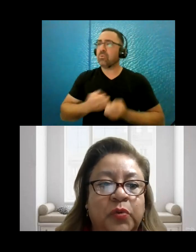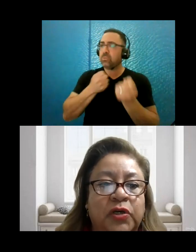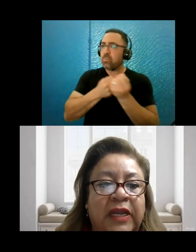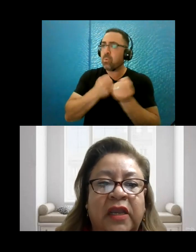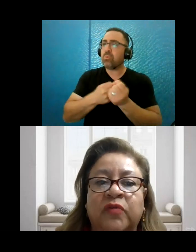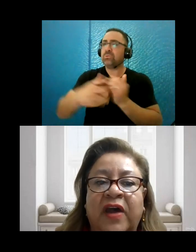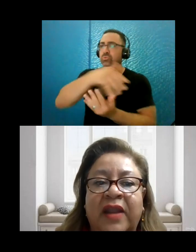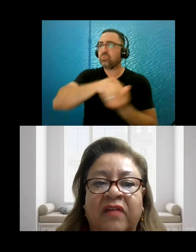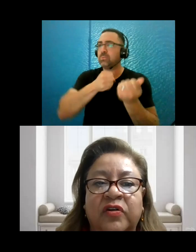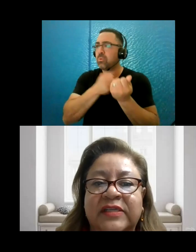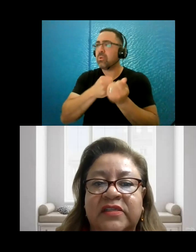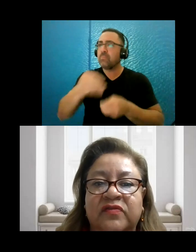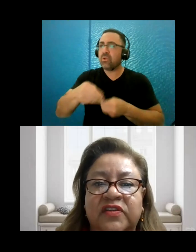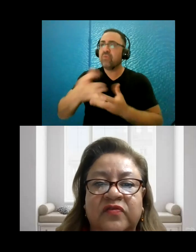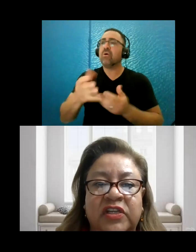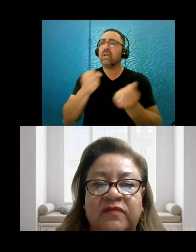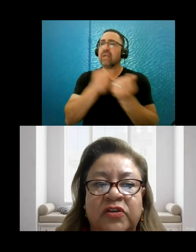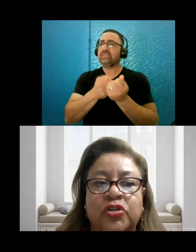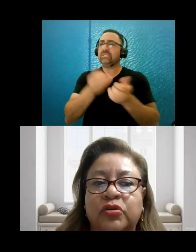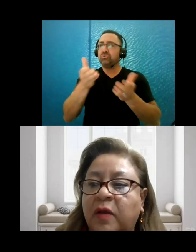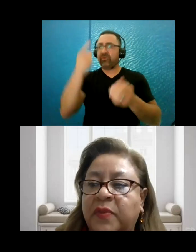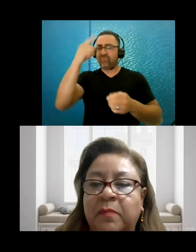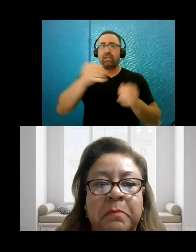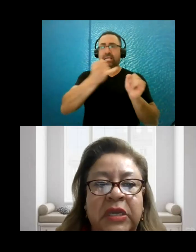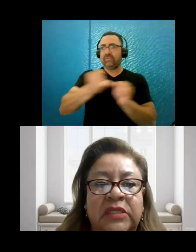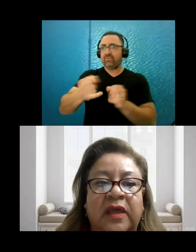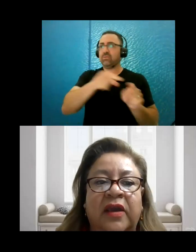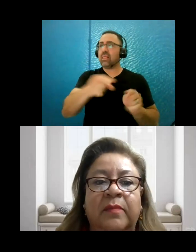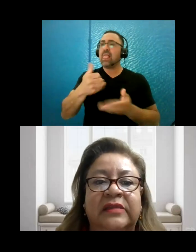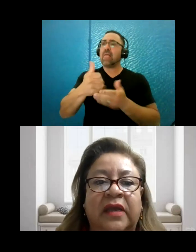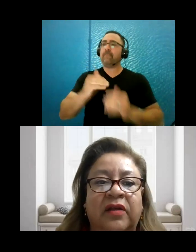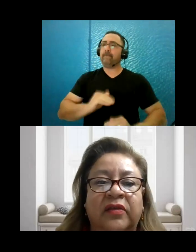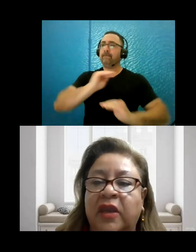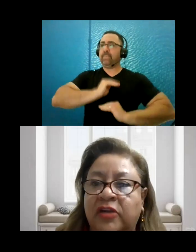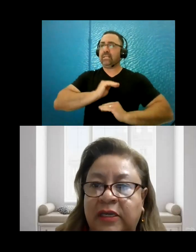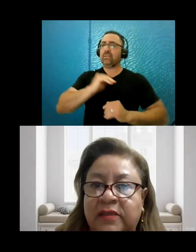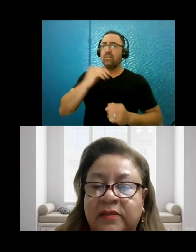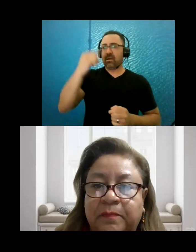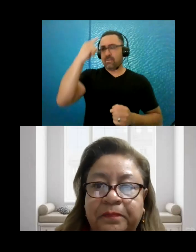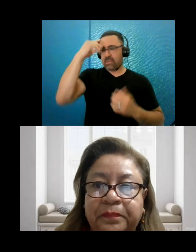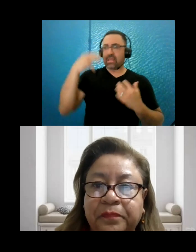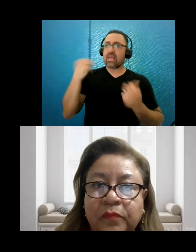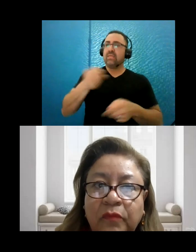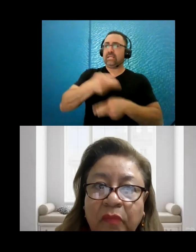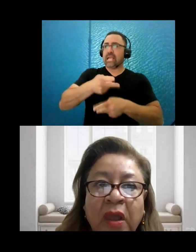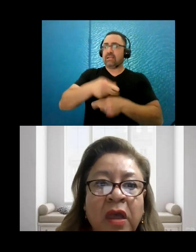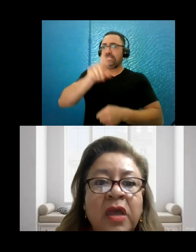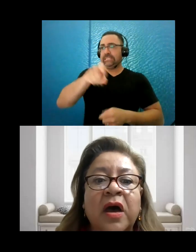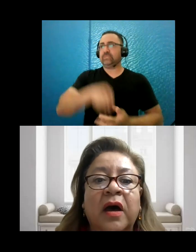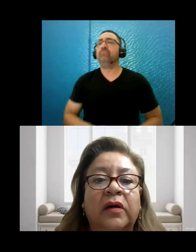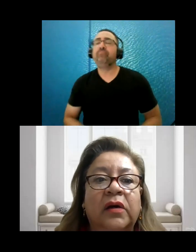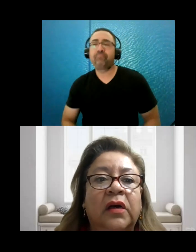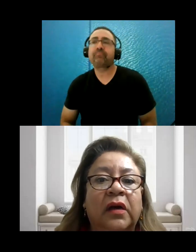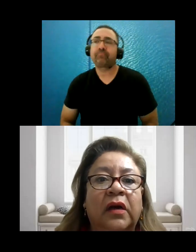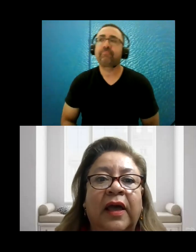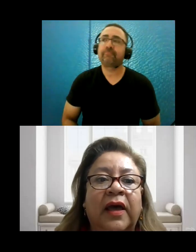social support, and they provide advocacy services for individuals to help them meet their mental health care needs.